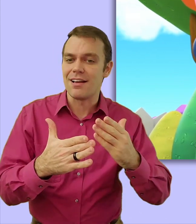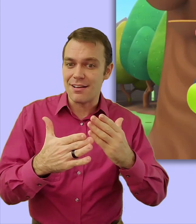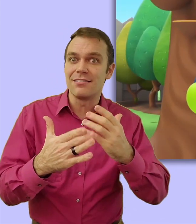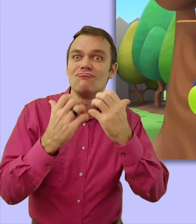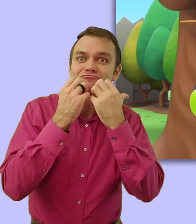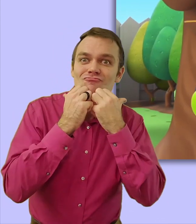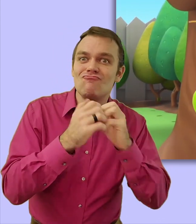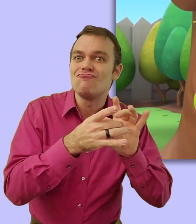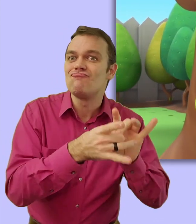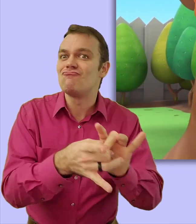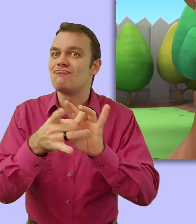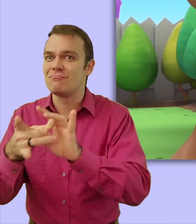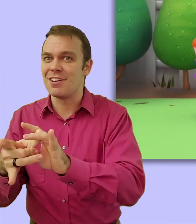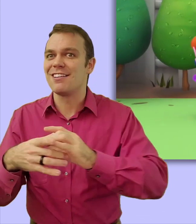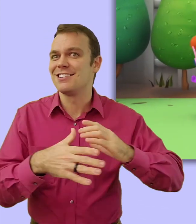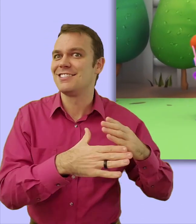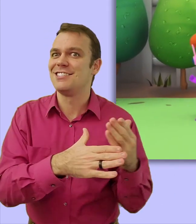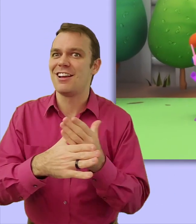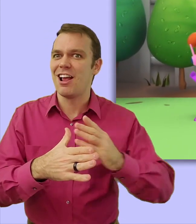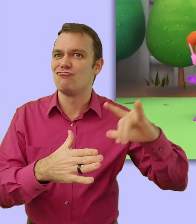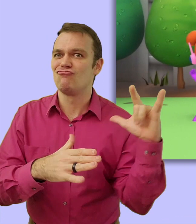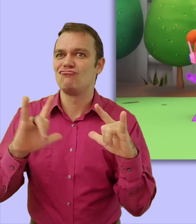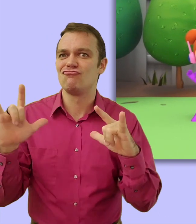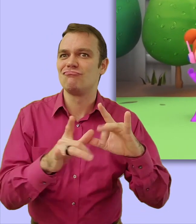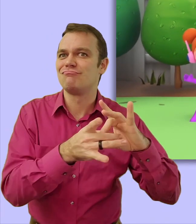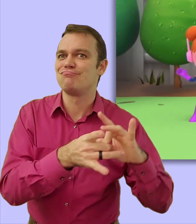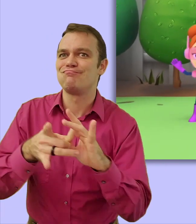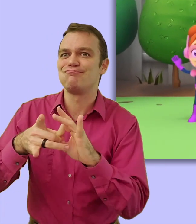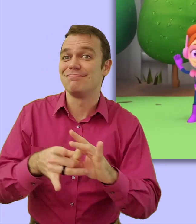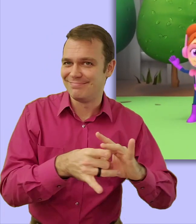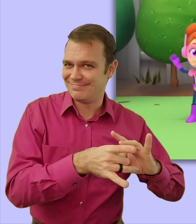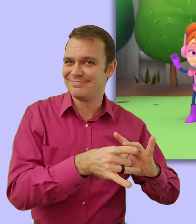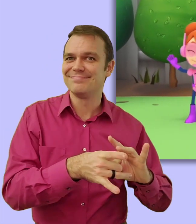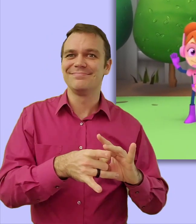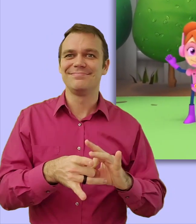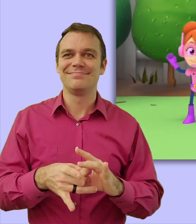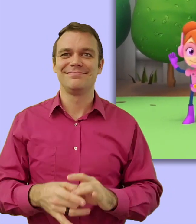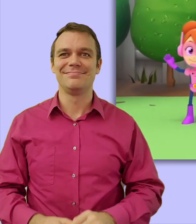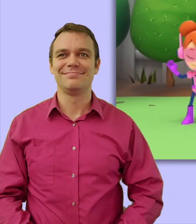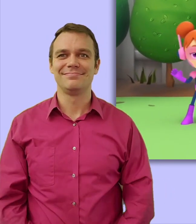Sharing is caring, sharing is love.